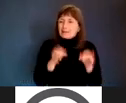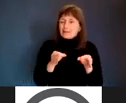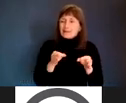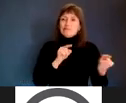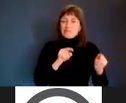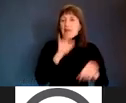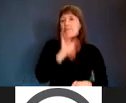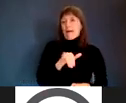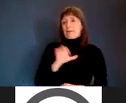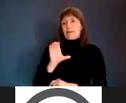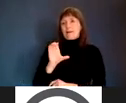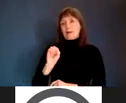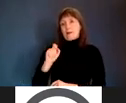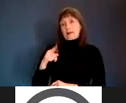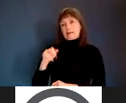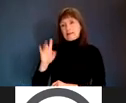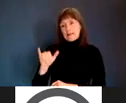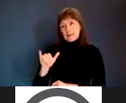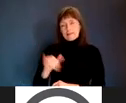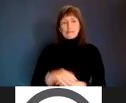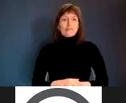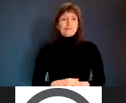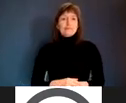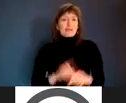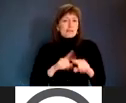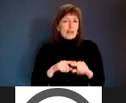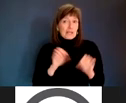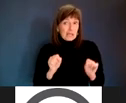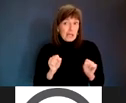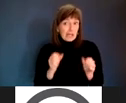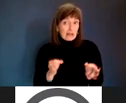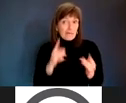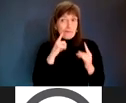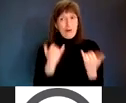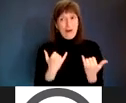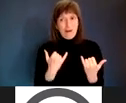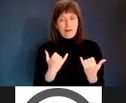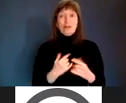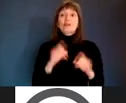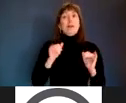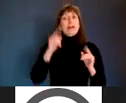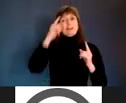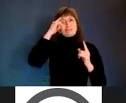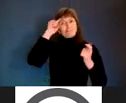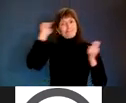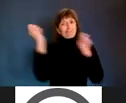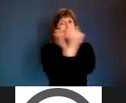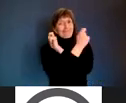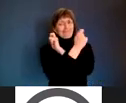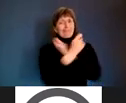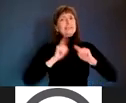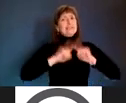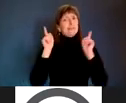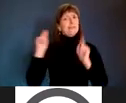specific decision at a specific time. So that is a big shift in practice, and I think it's still ongoing and sort